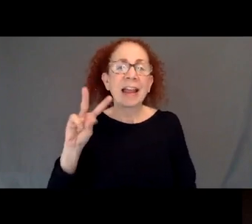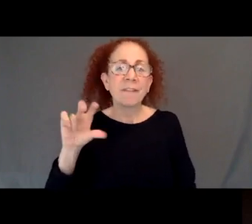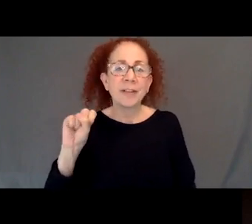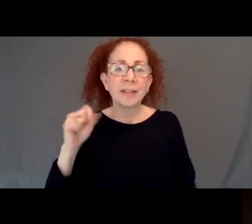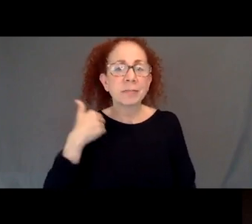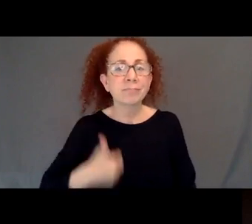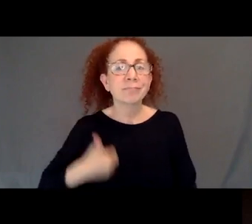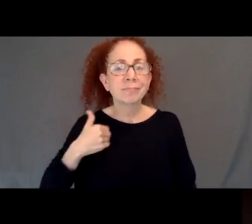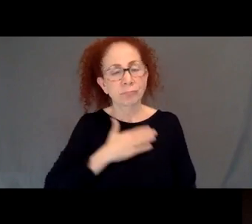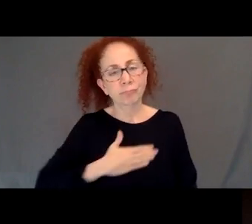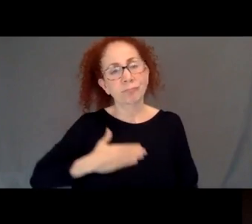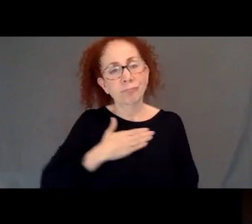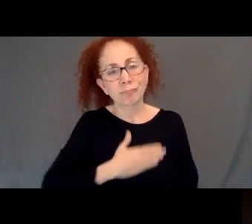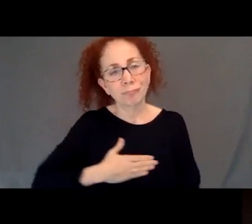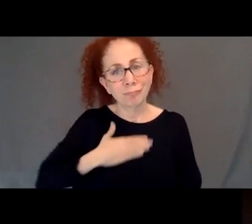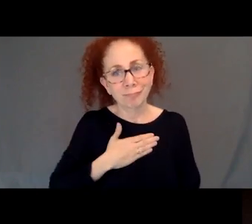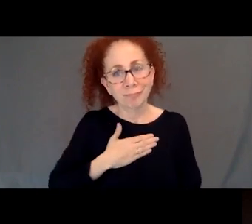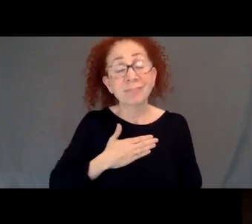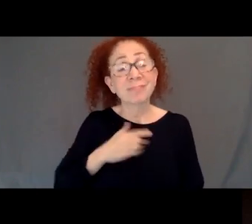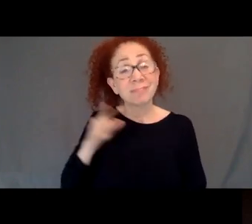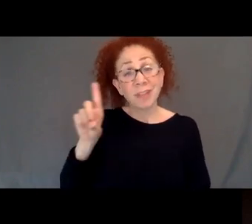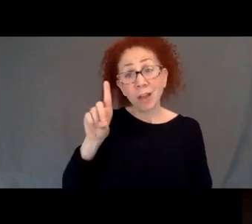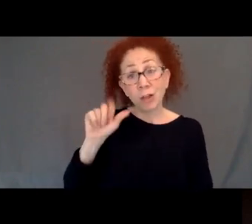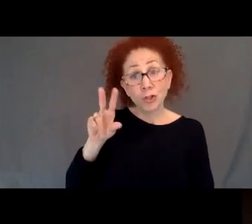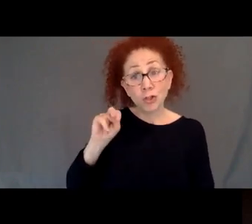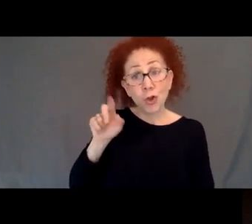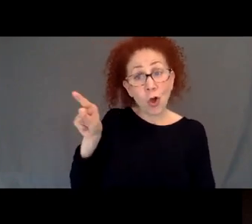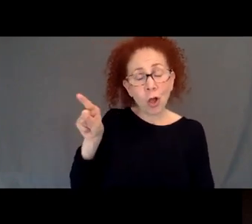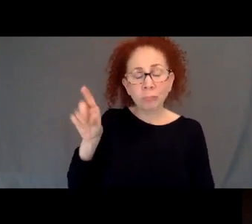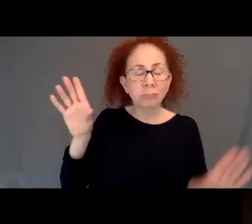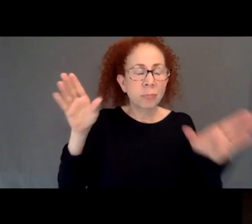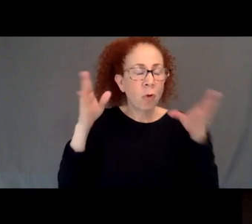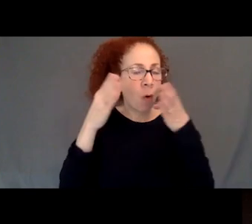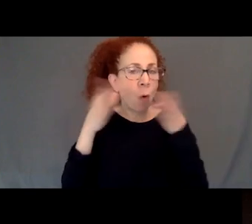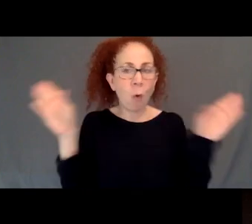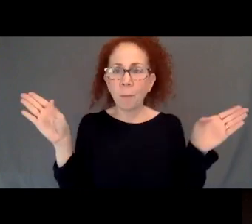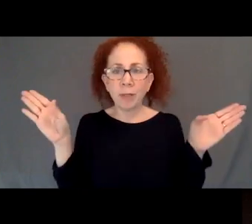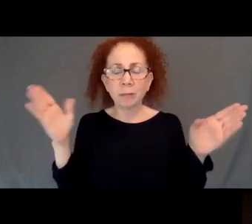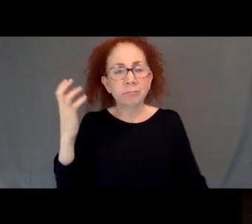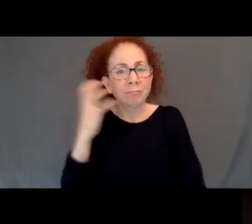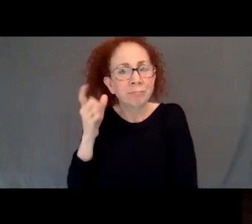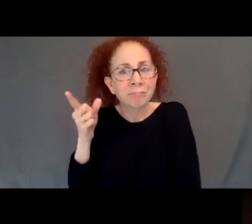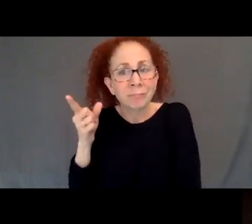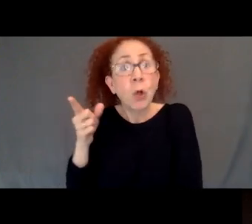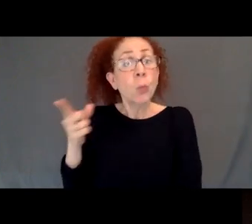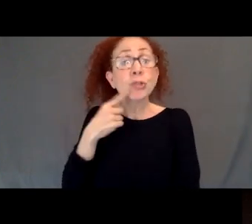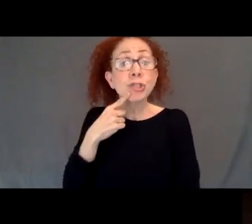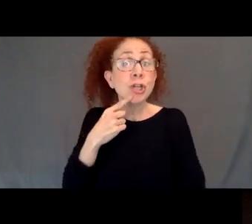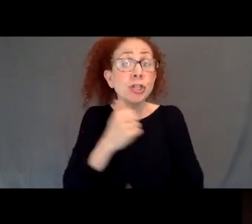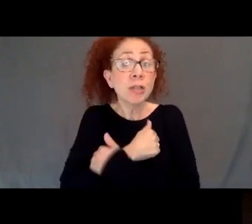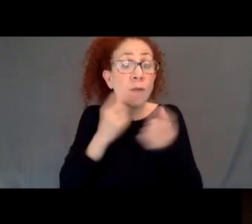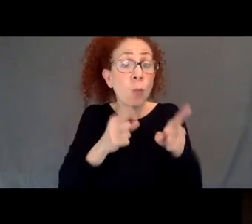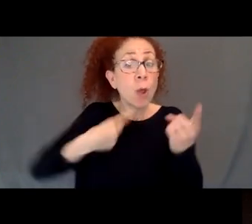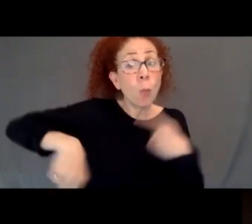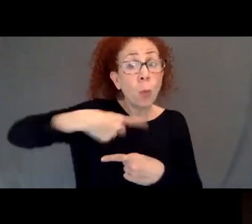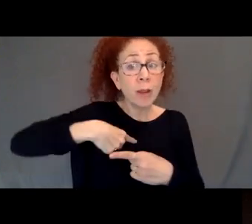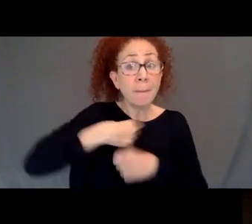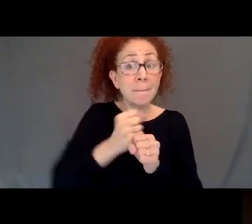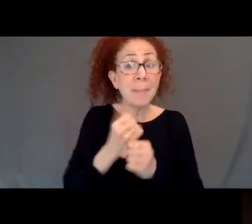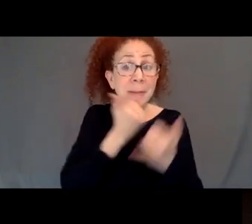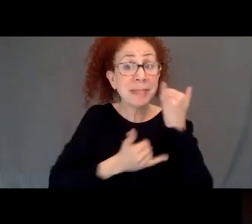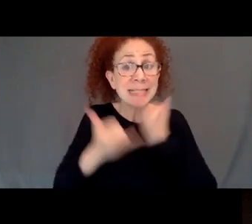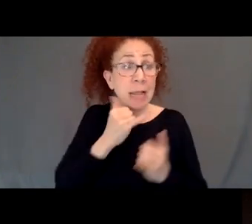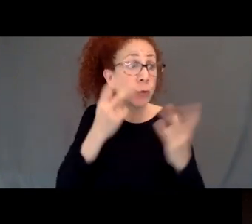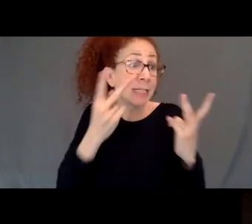And yes, Dawn is so open. And when she says she loves when we make mistakes, to see